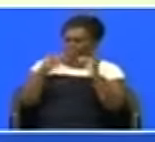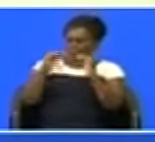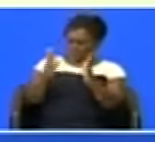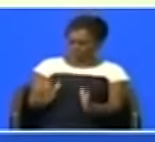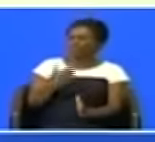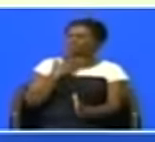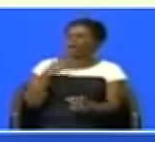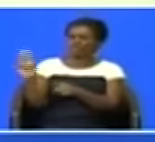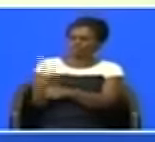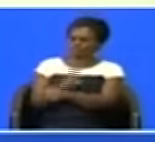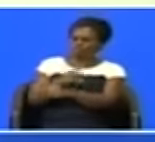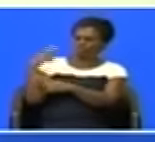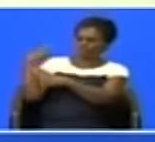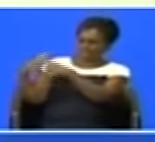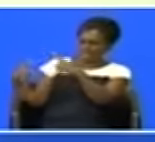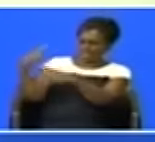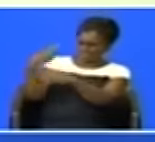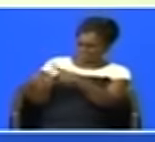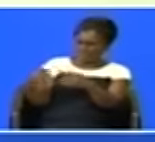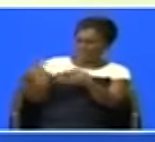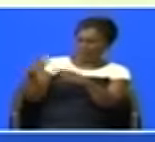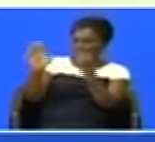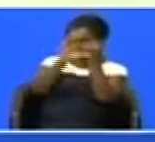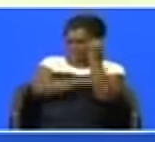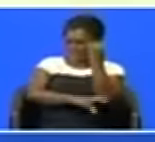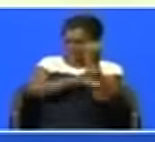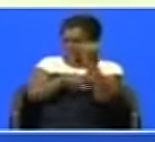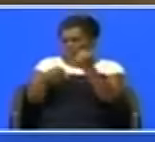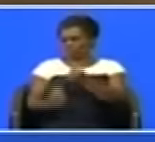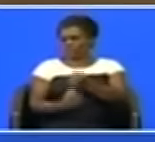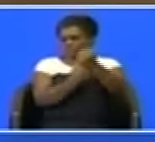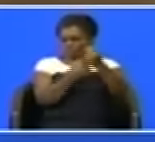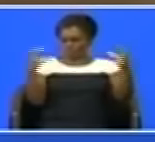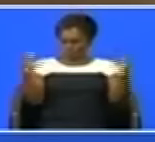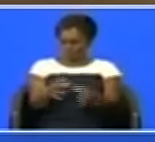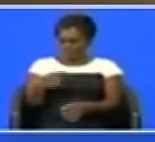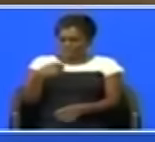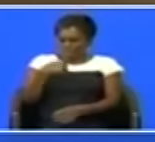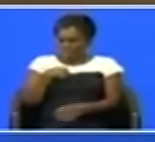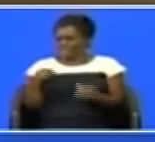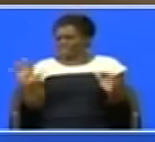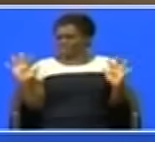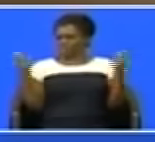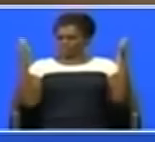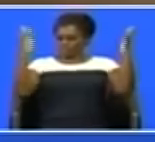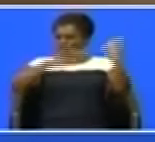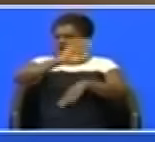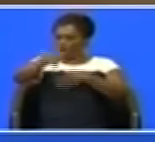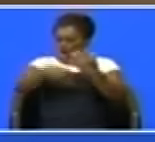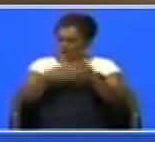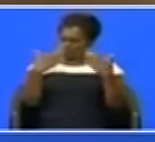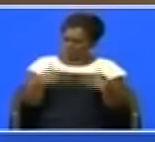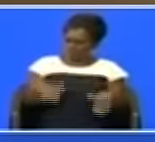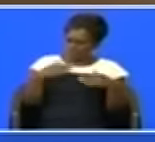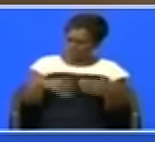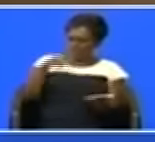to use the experience of players who play their trade outside the country as a vantage point for Starlets. One thing I want to congratulate all the girls